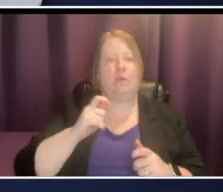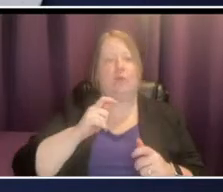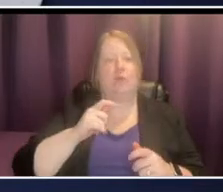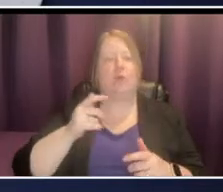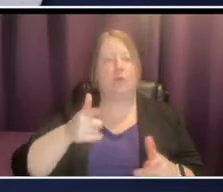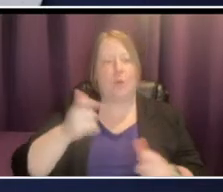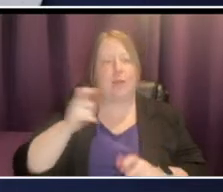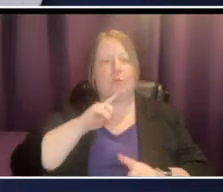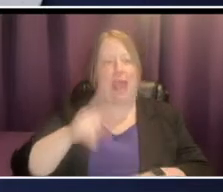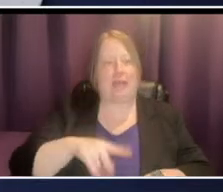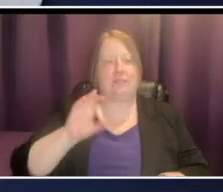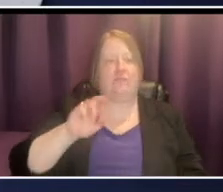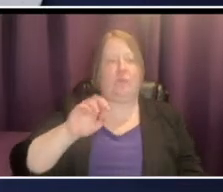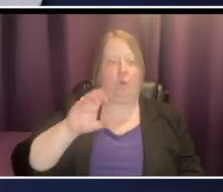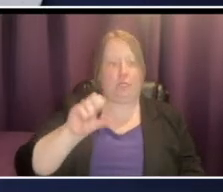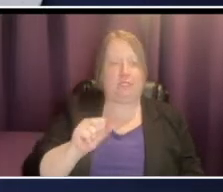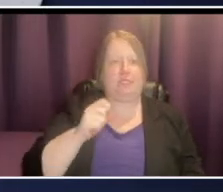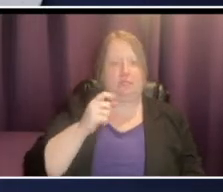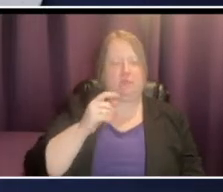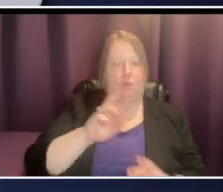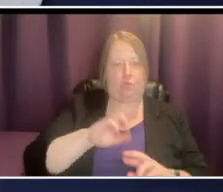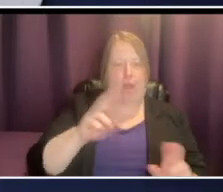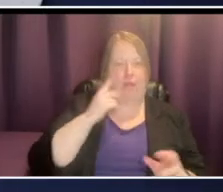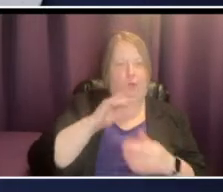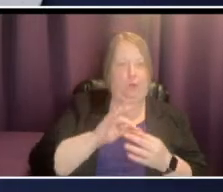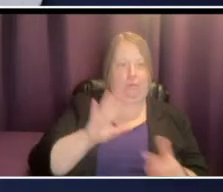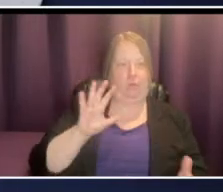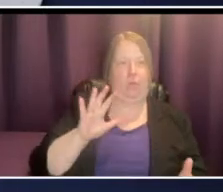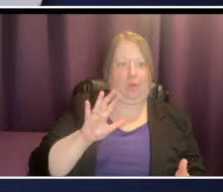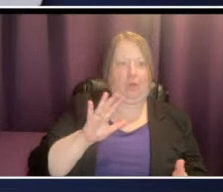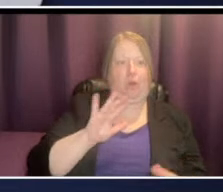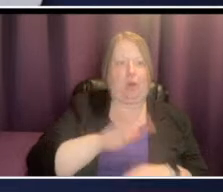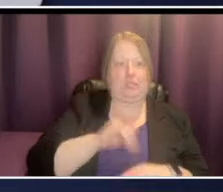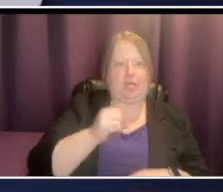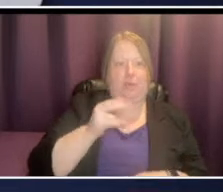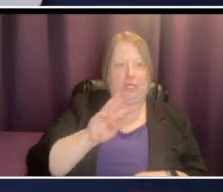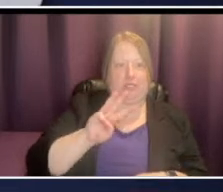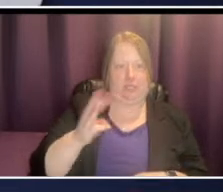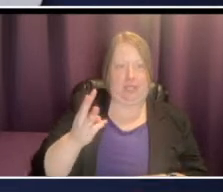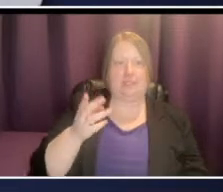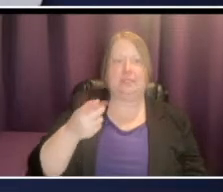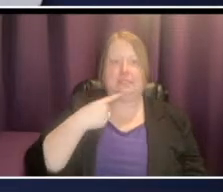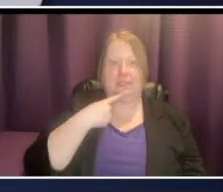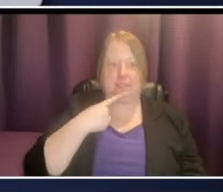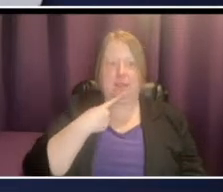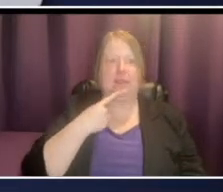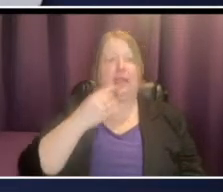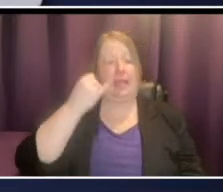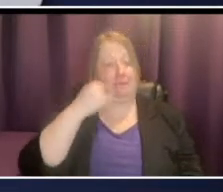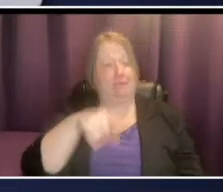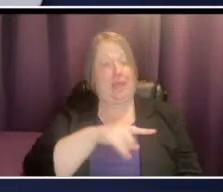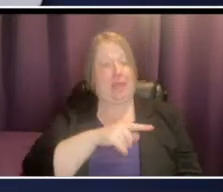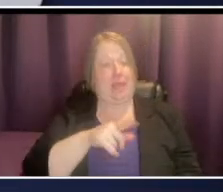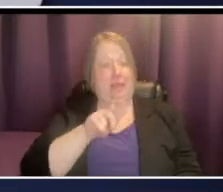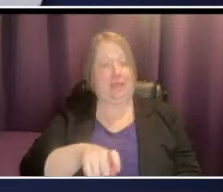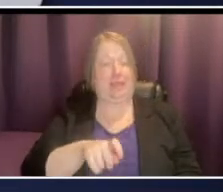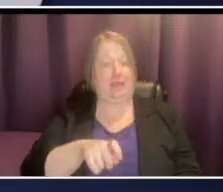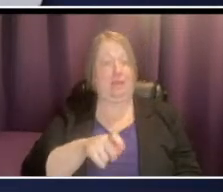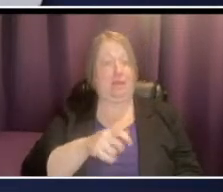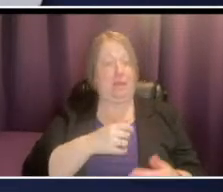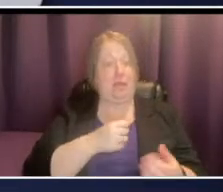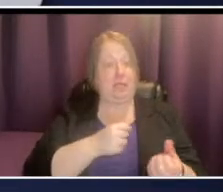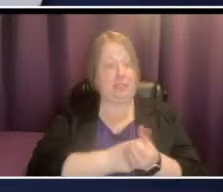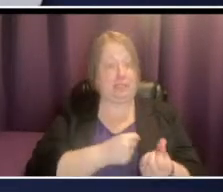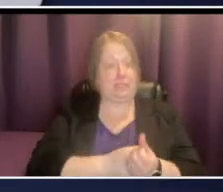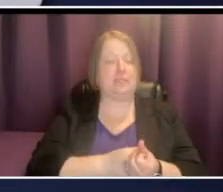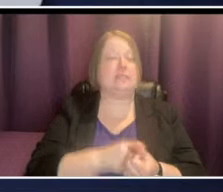like the Oath Keepers were standing by at the ready should POTUS request assistance. By invoking the Insurrection Act,